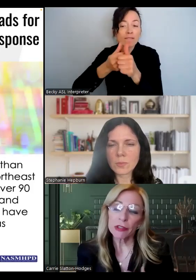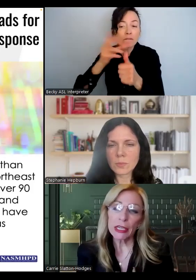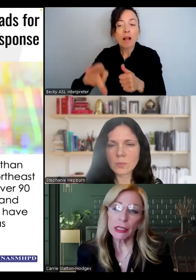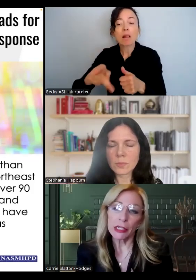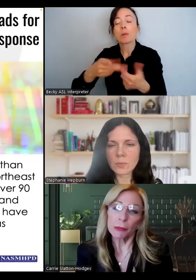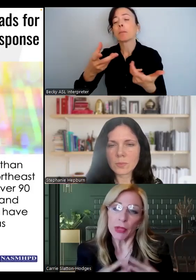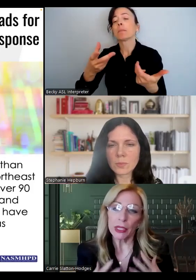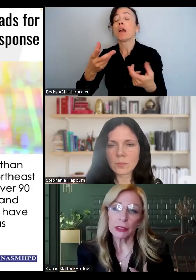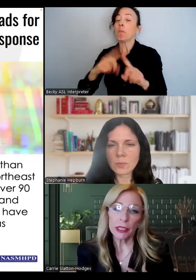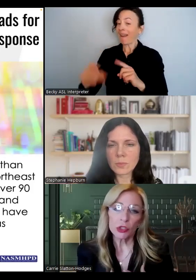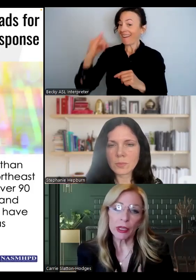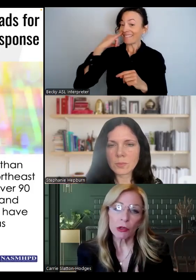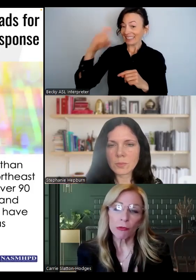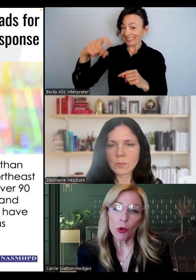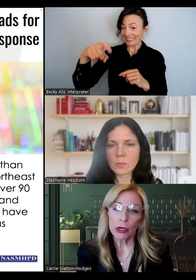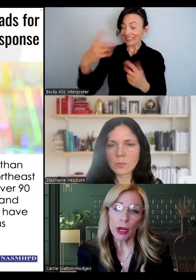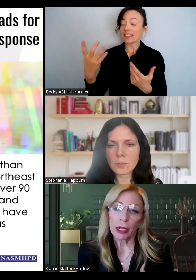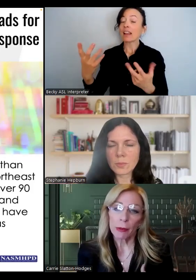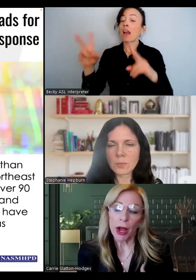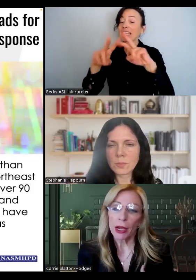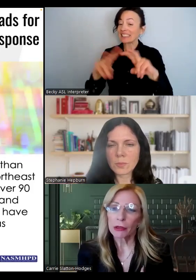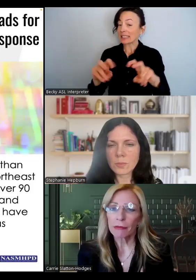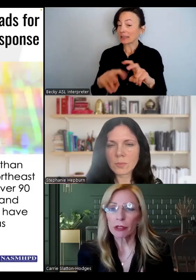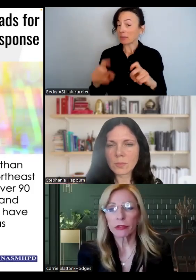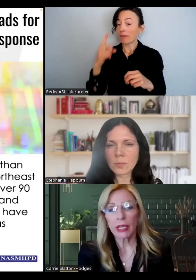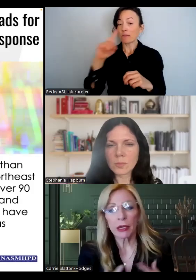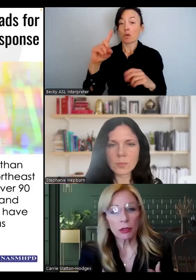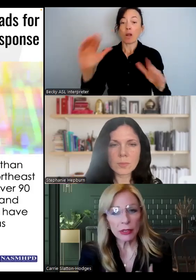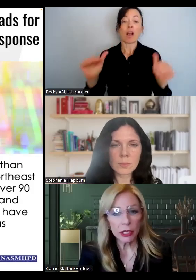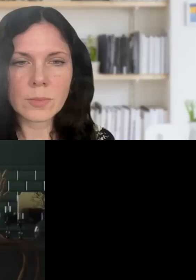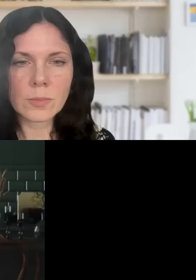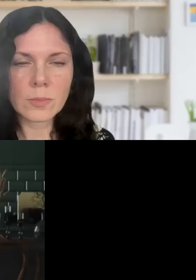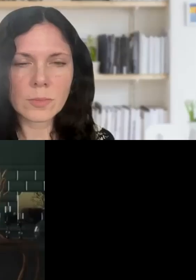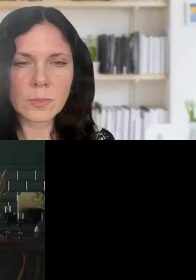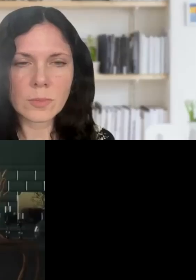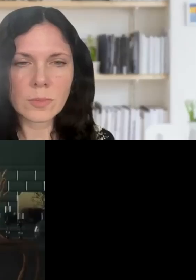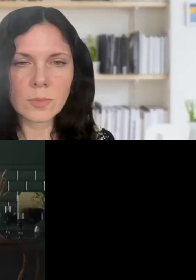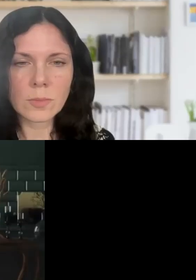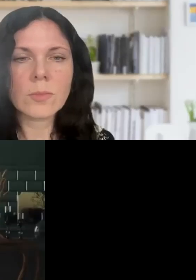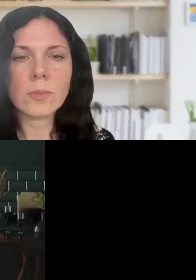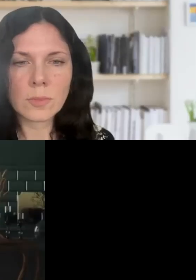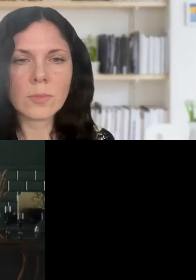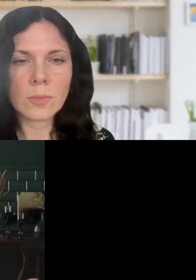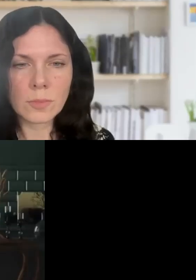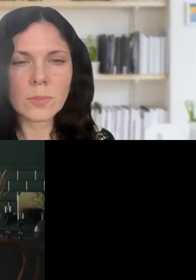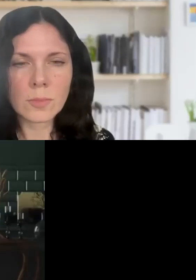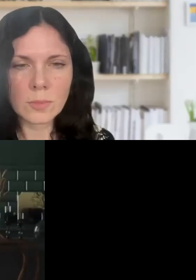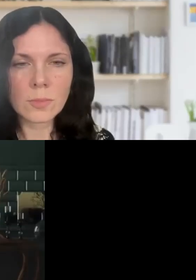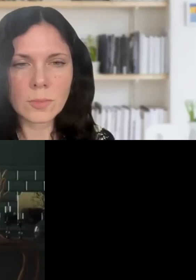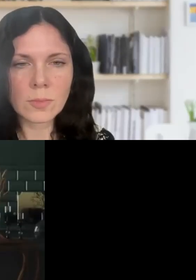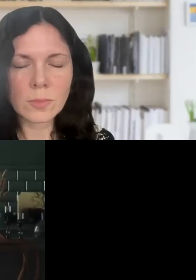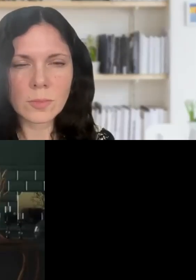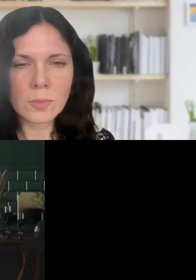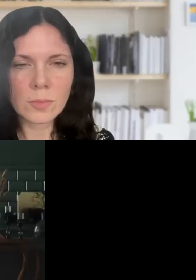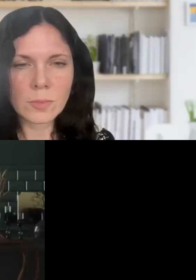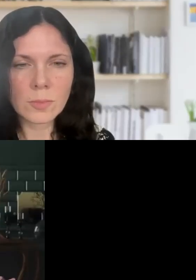But if needed, an assessment for a higher level of care can be done right there on the tablet, and that person, the law enforcement